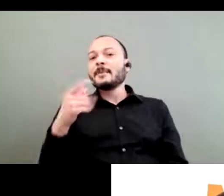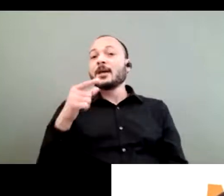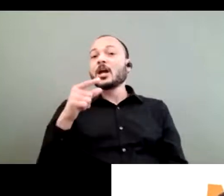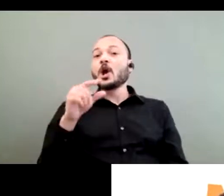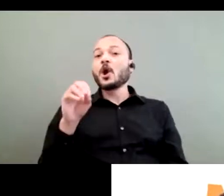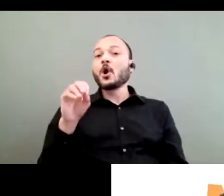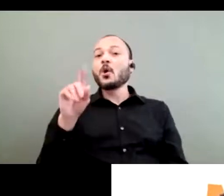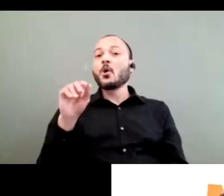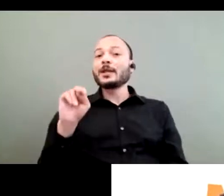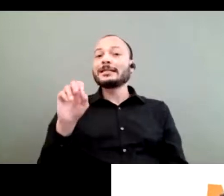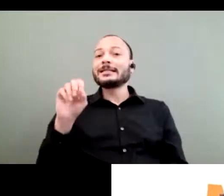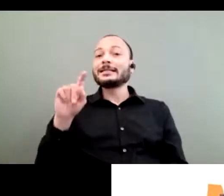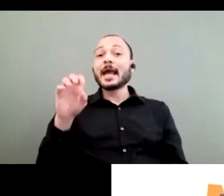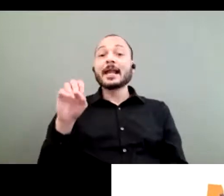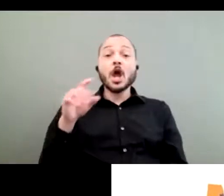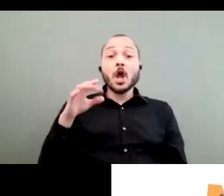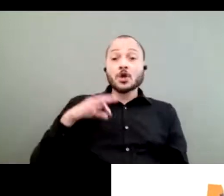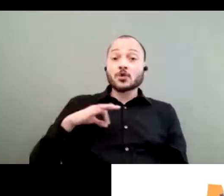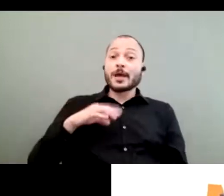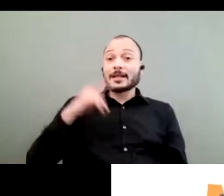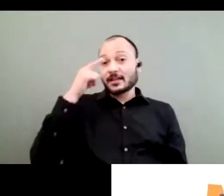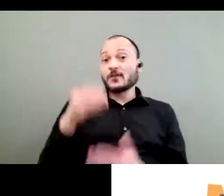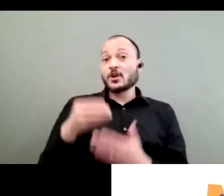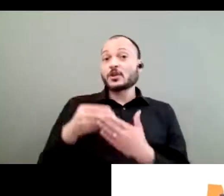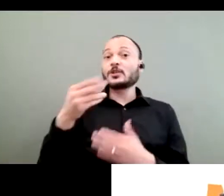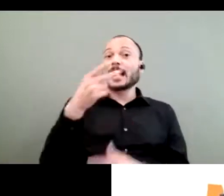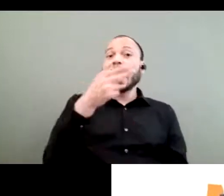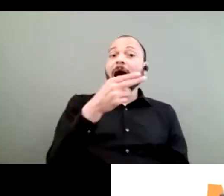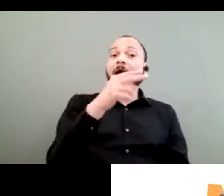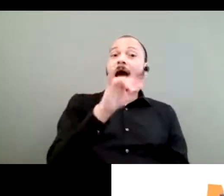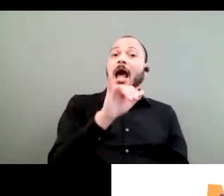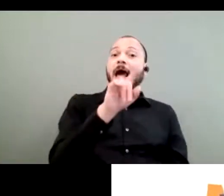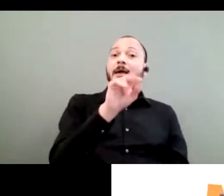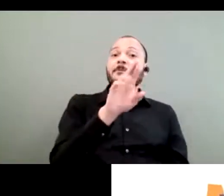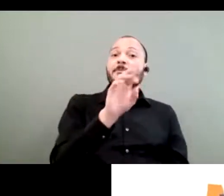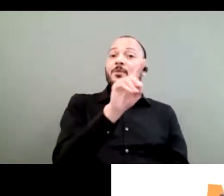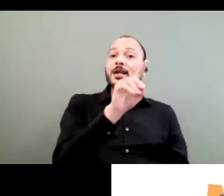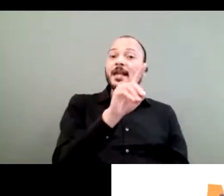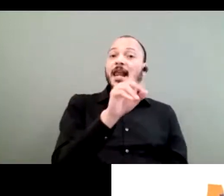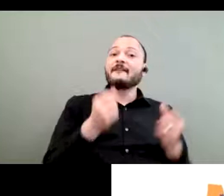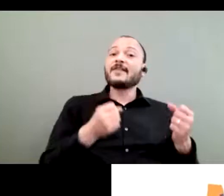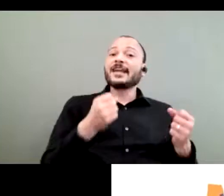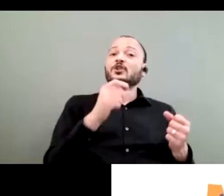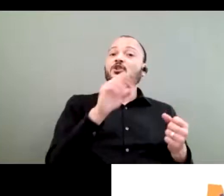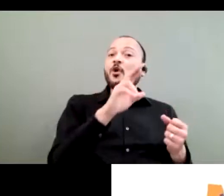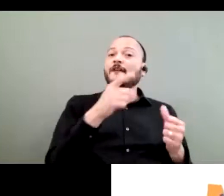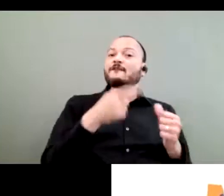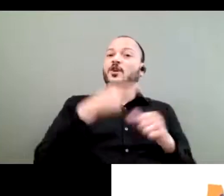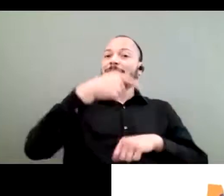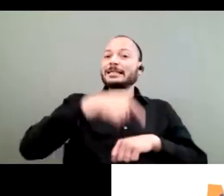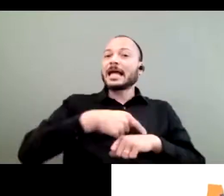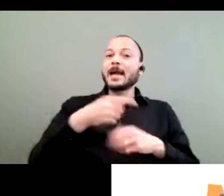there credits for purchasing hybrid vehicles or for first-time home buyers?